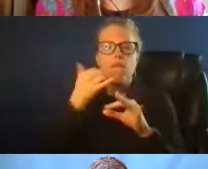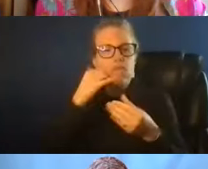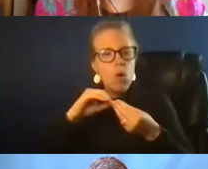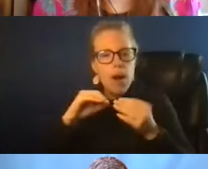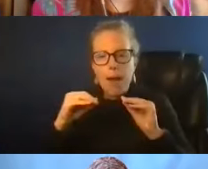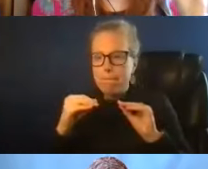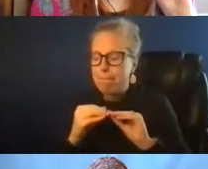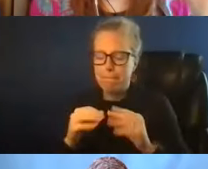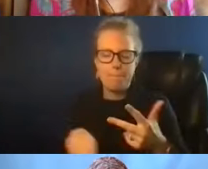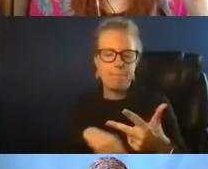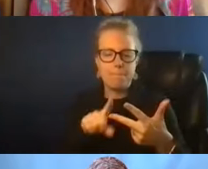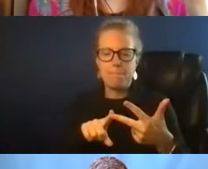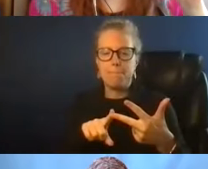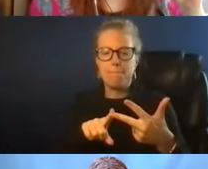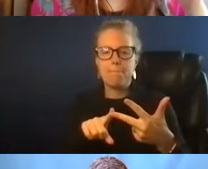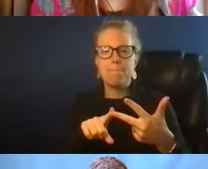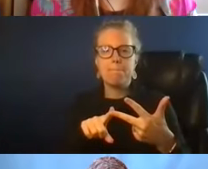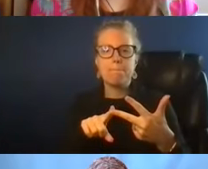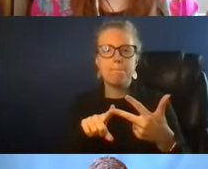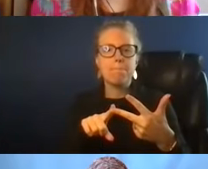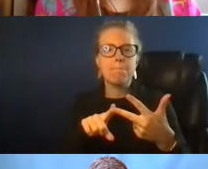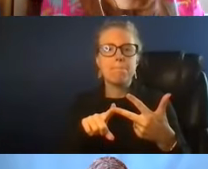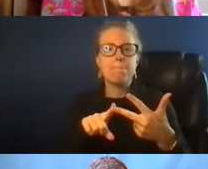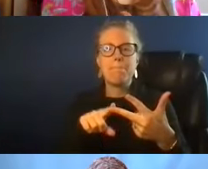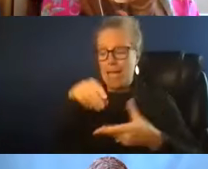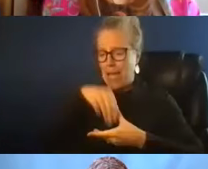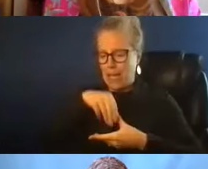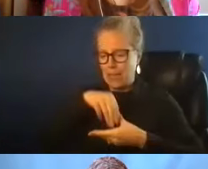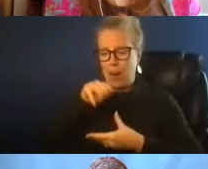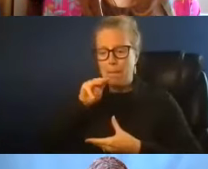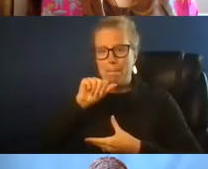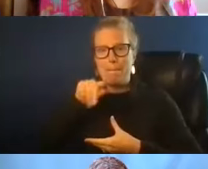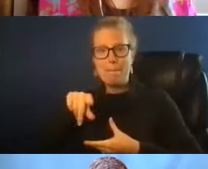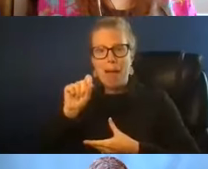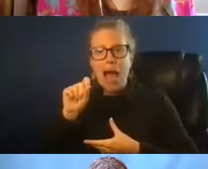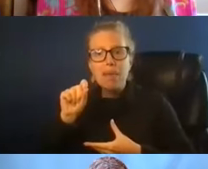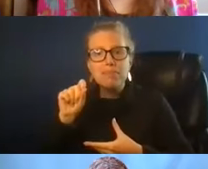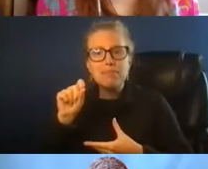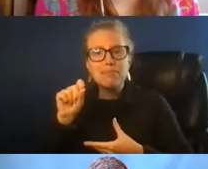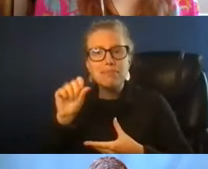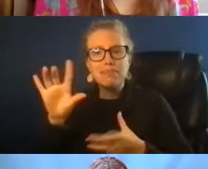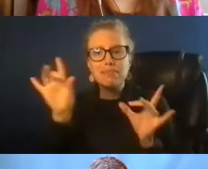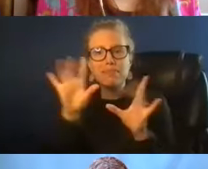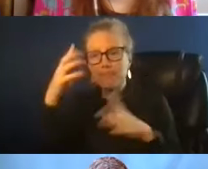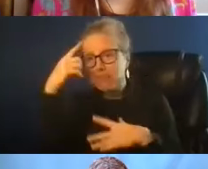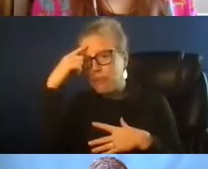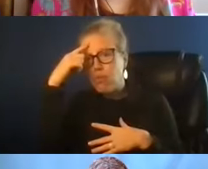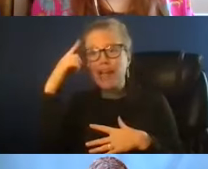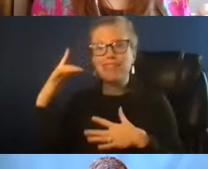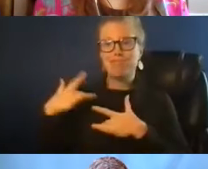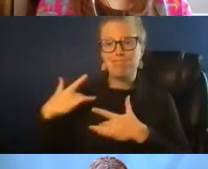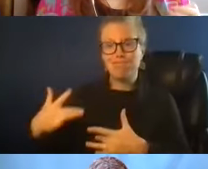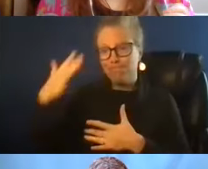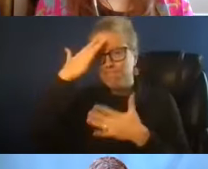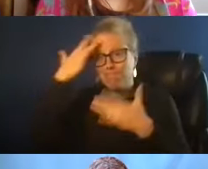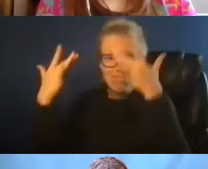It forgets internal maps. Your crisis brain is forgetful. So it's really